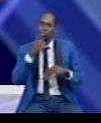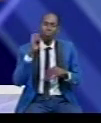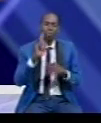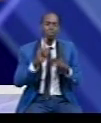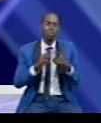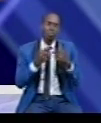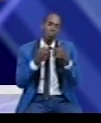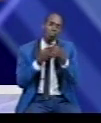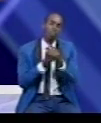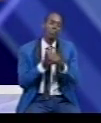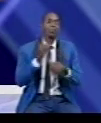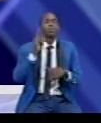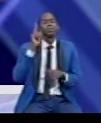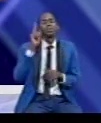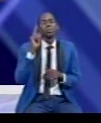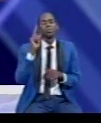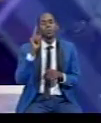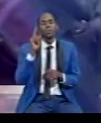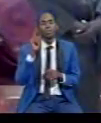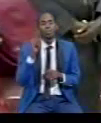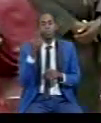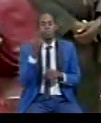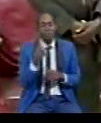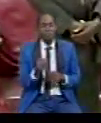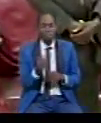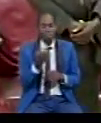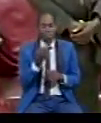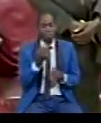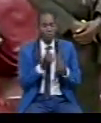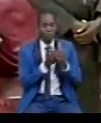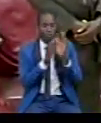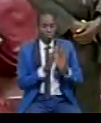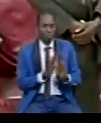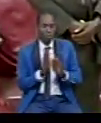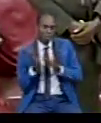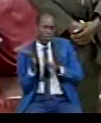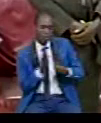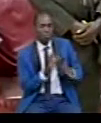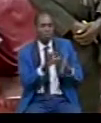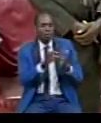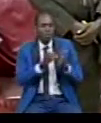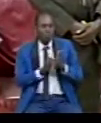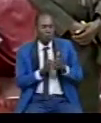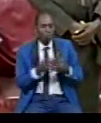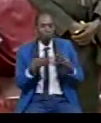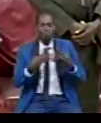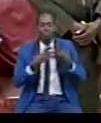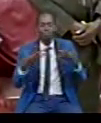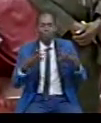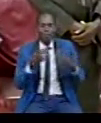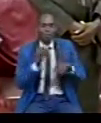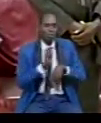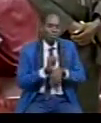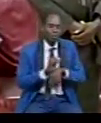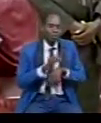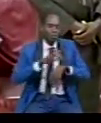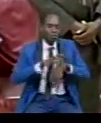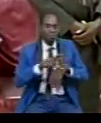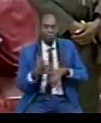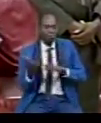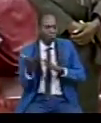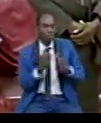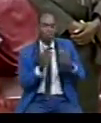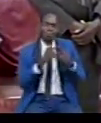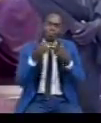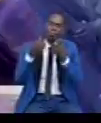you. The disciples left their nets and follow you. Lord, grant